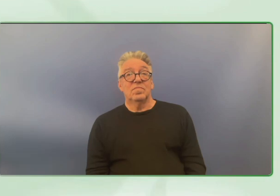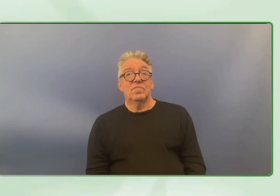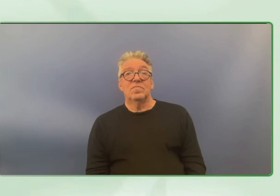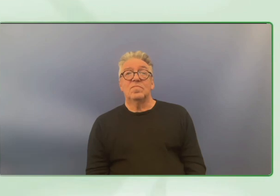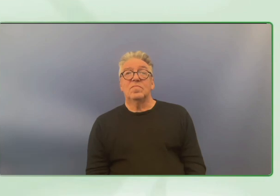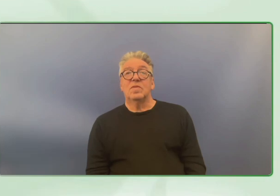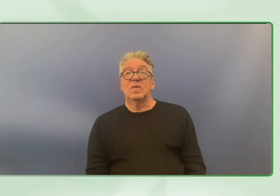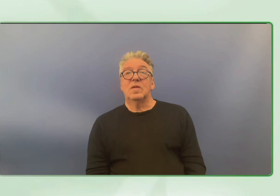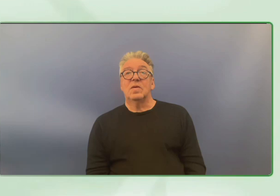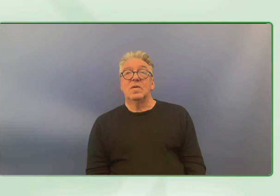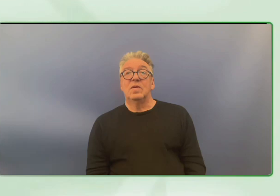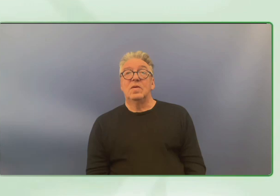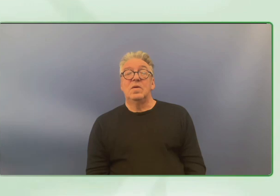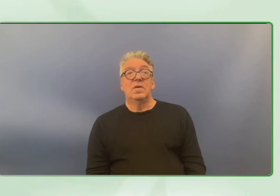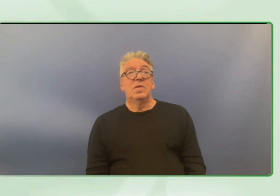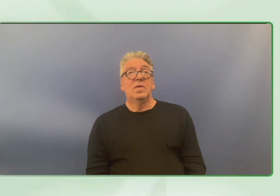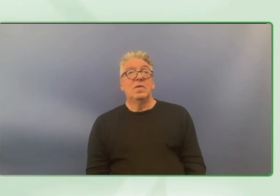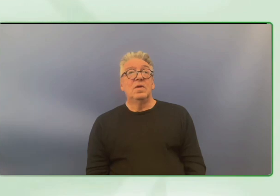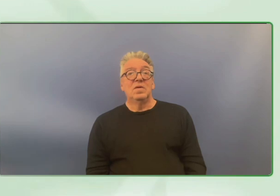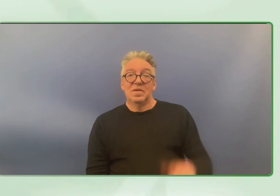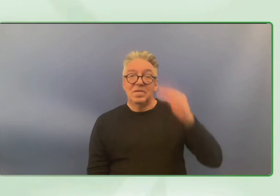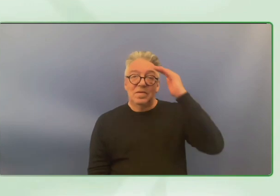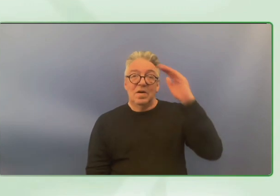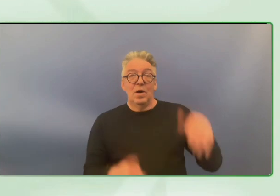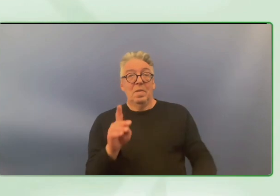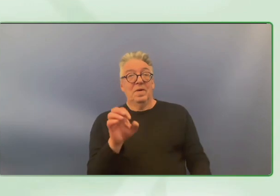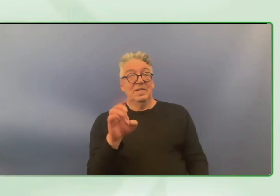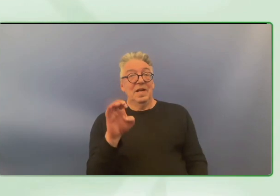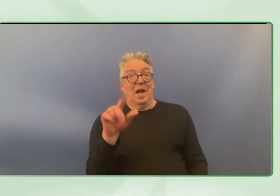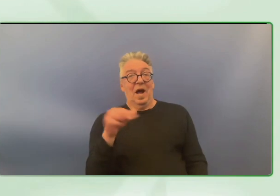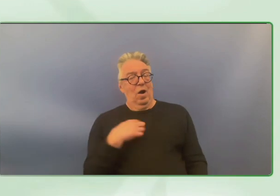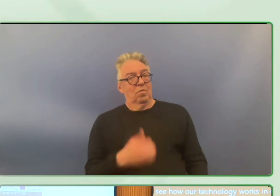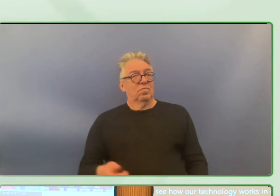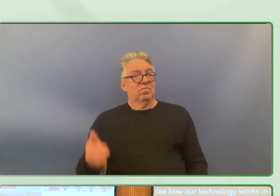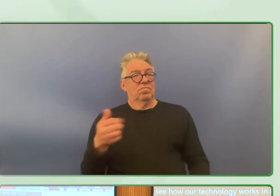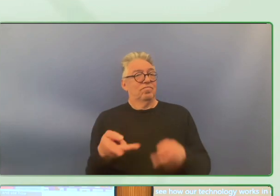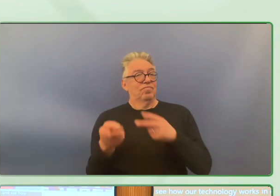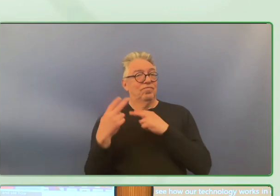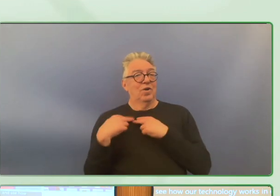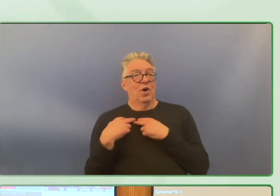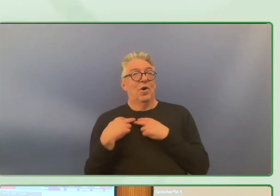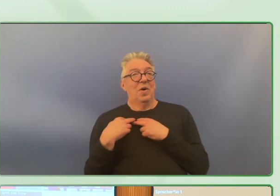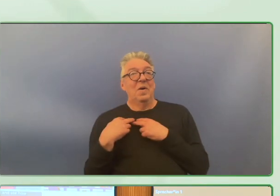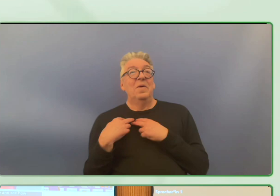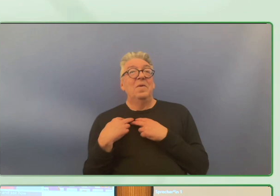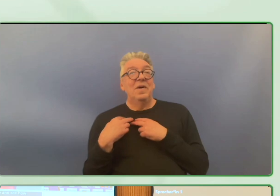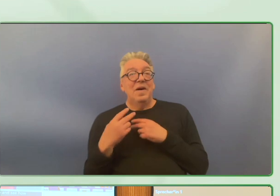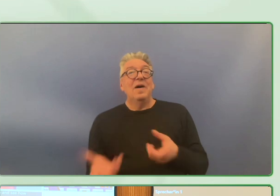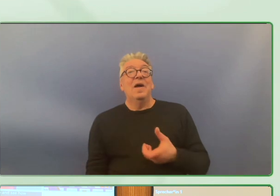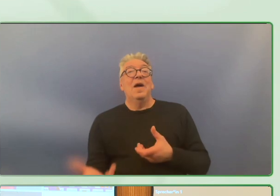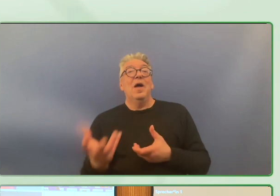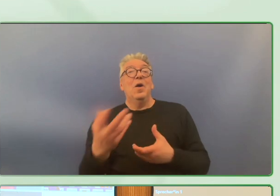Hi, I'm Priscillah Mokua, Head of Accessibility and Inclusivity at LoHo Learning. And this